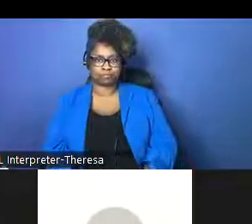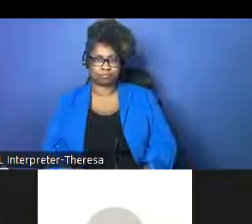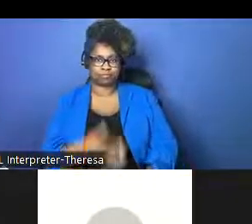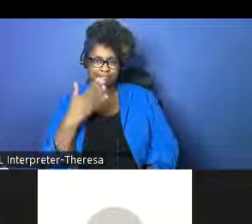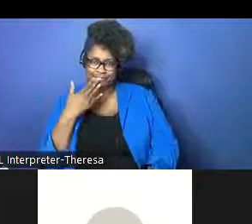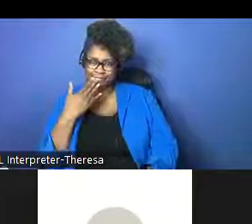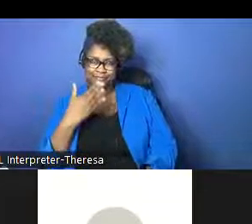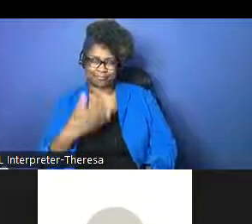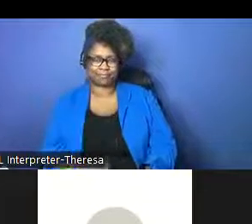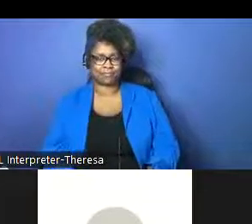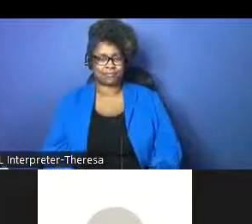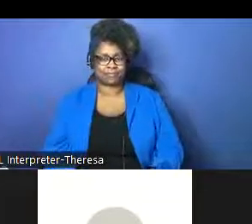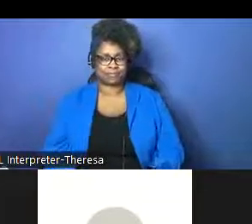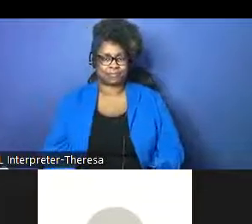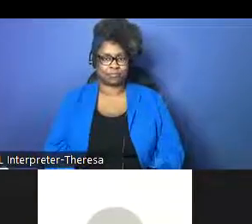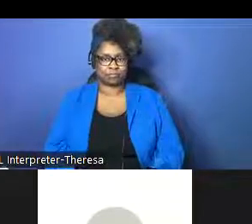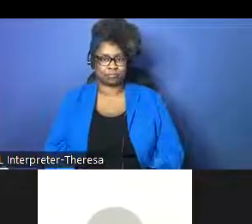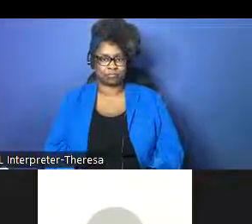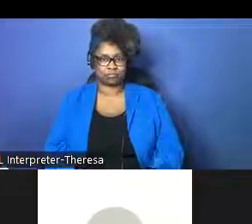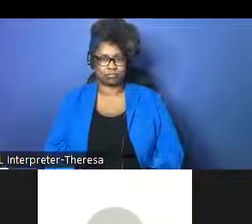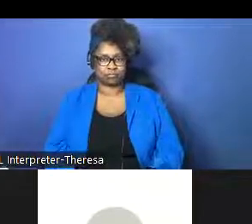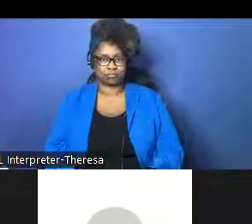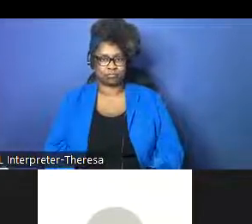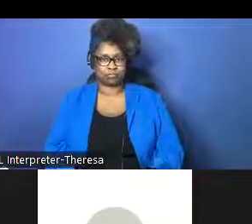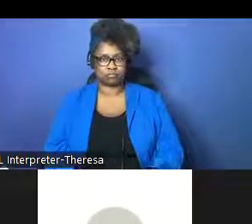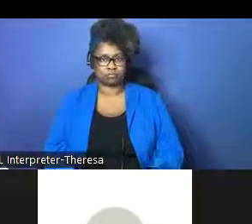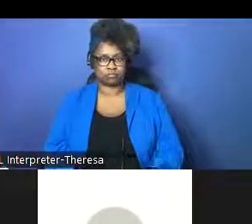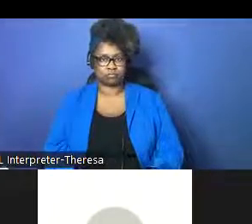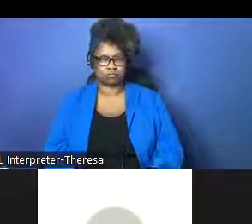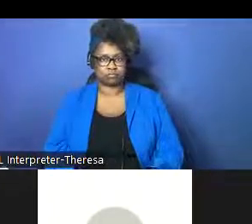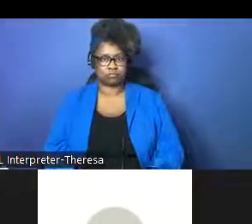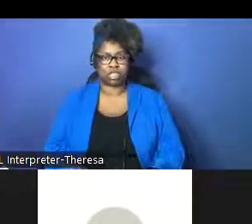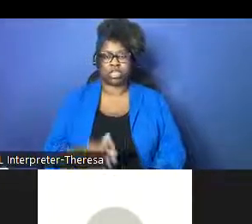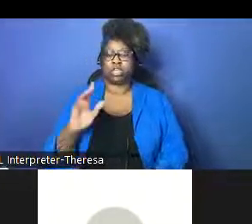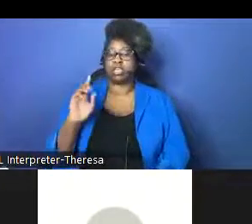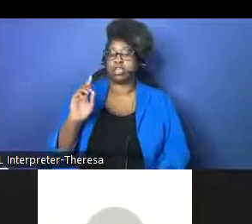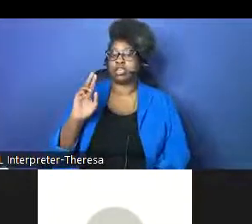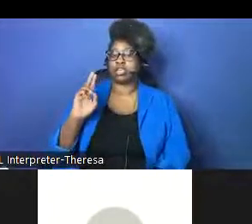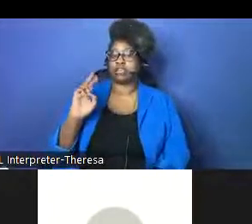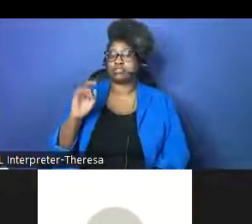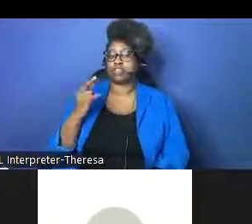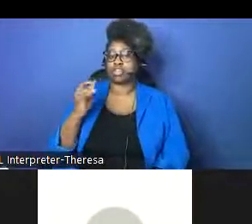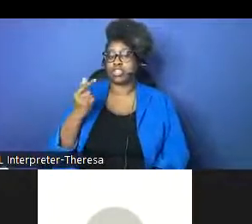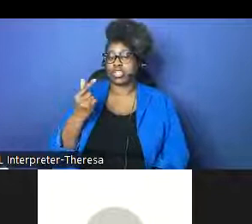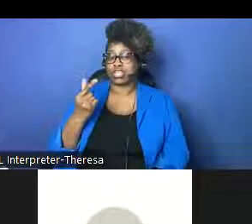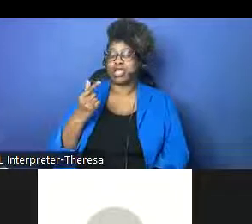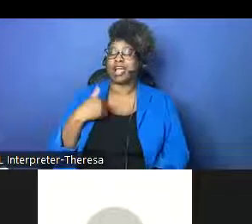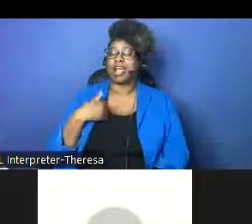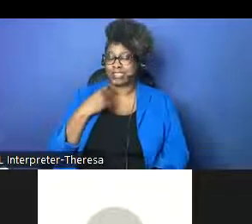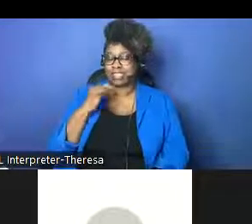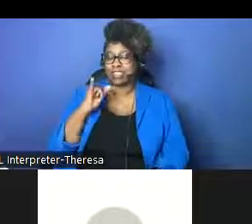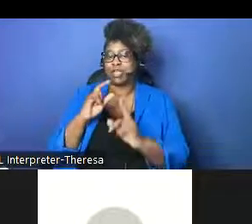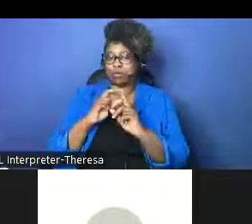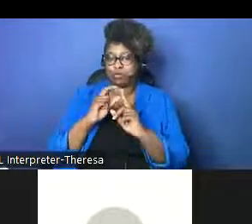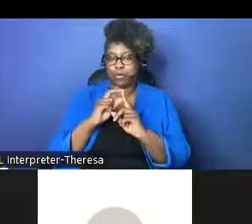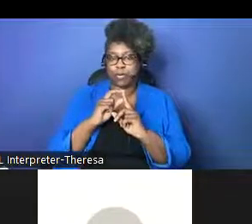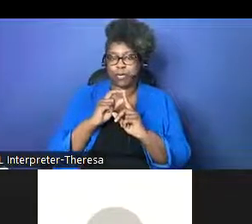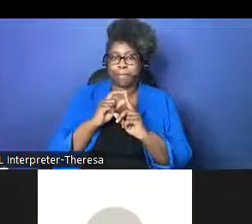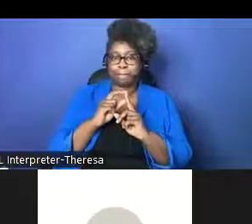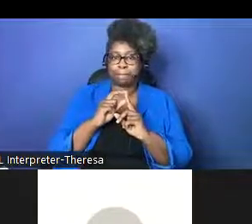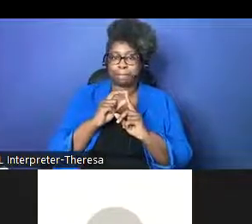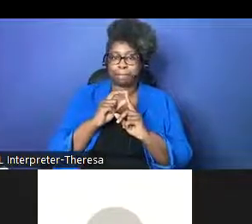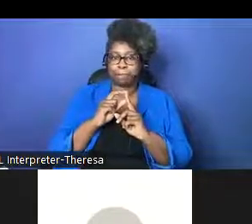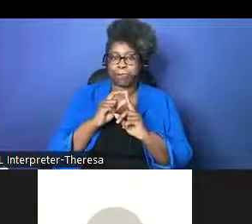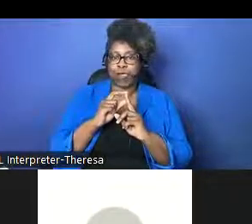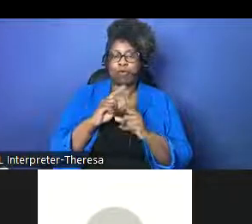Sure. And to answer your dredging question, I did say it in reference to the